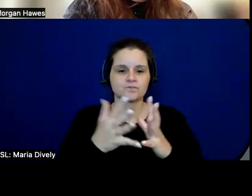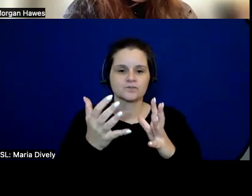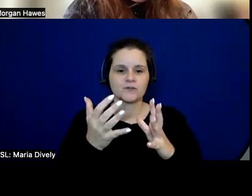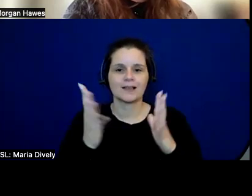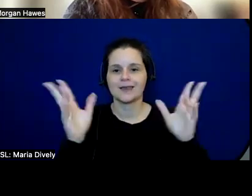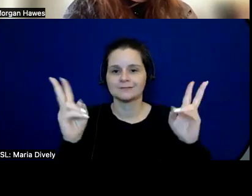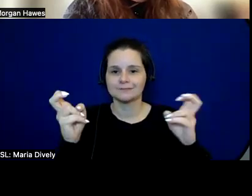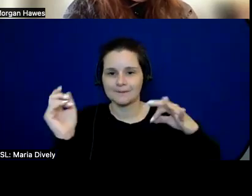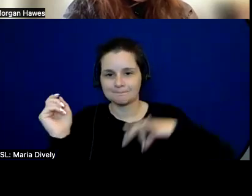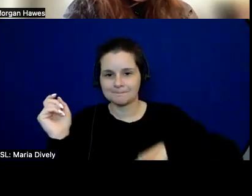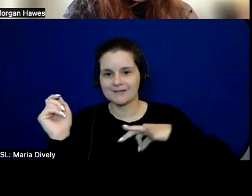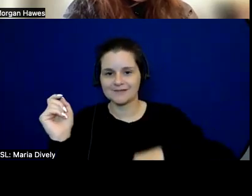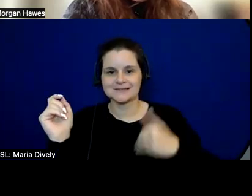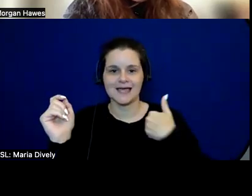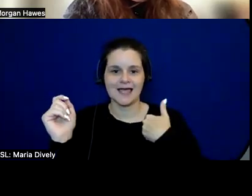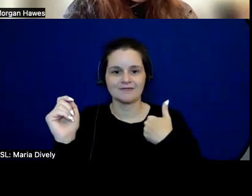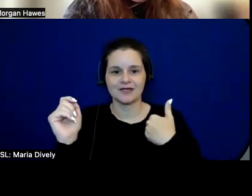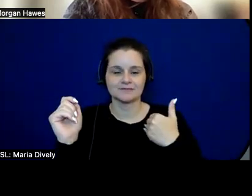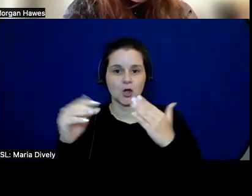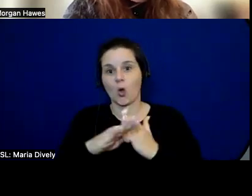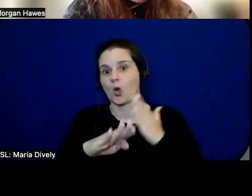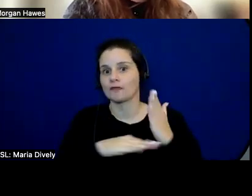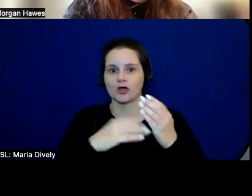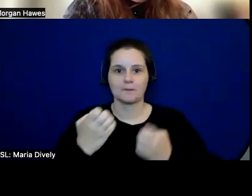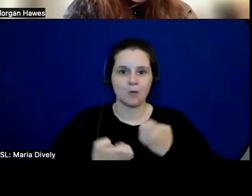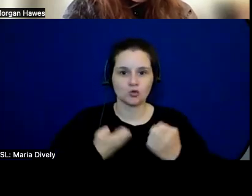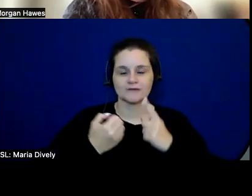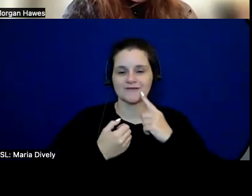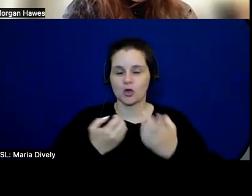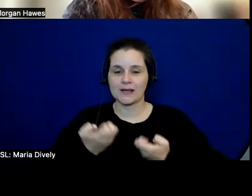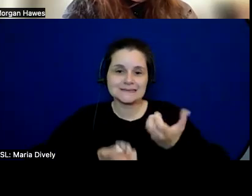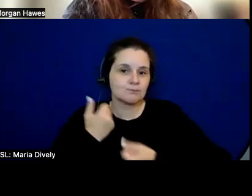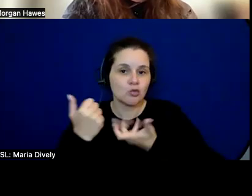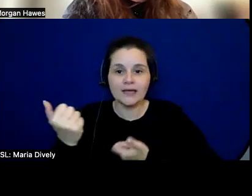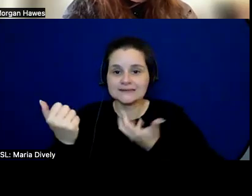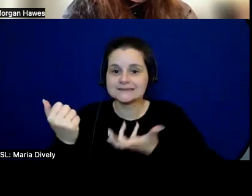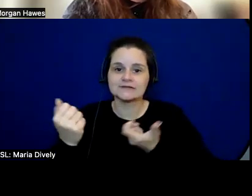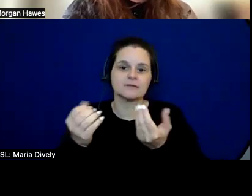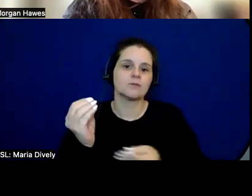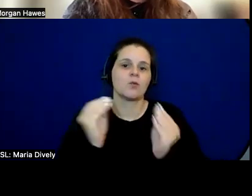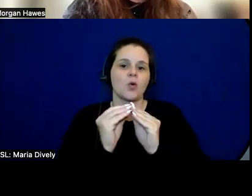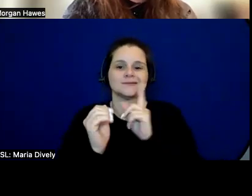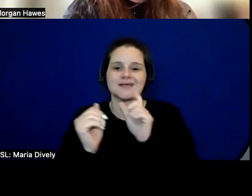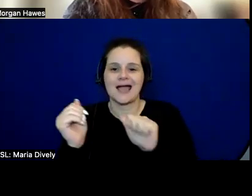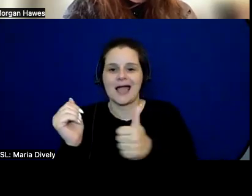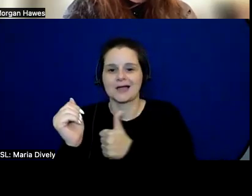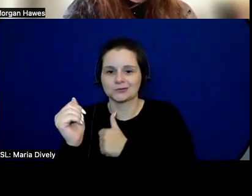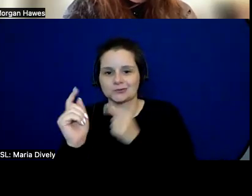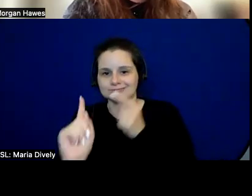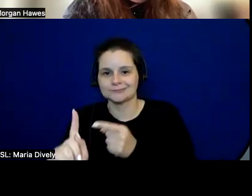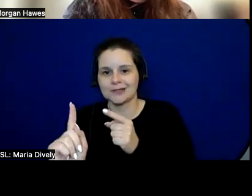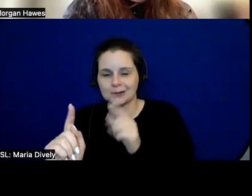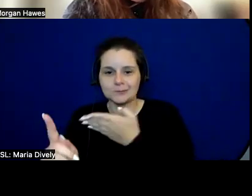benefits in having like overt emotions where you're very expressive. And I think there's a lot of attitude towards music that kids